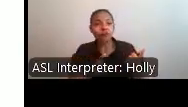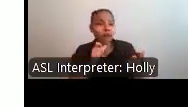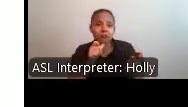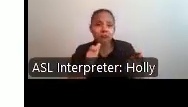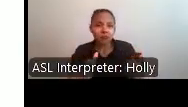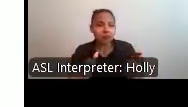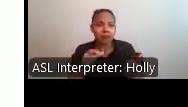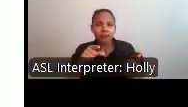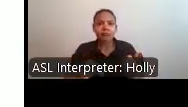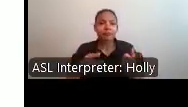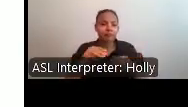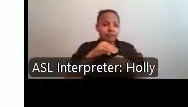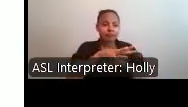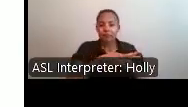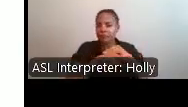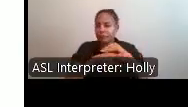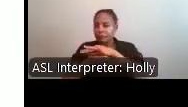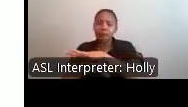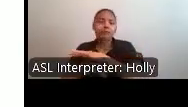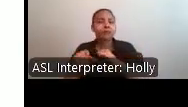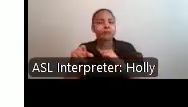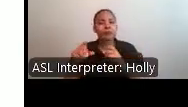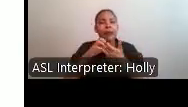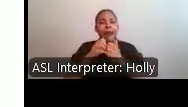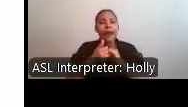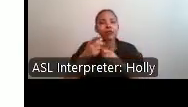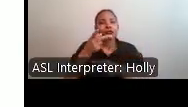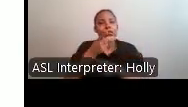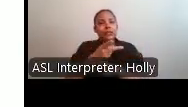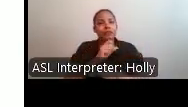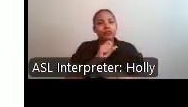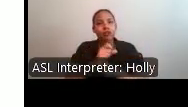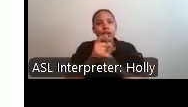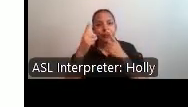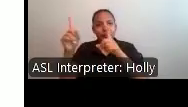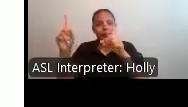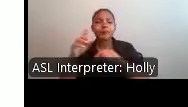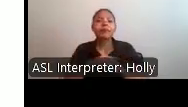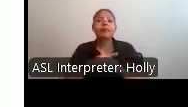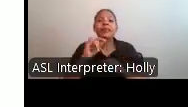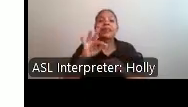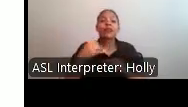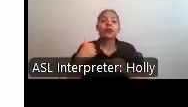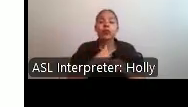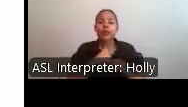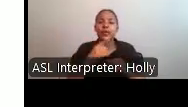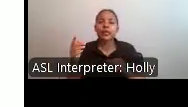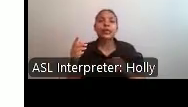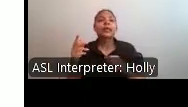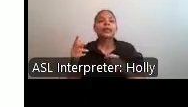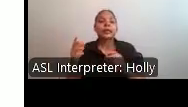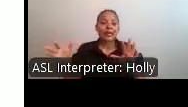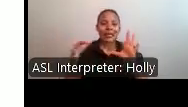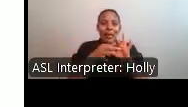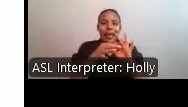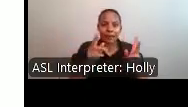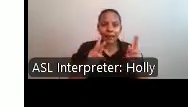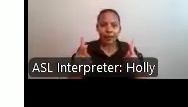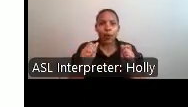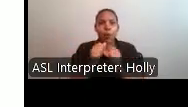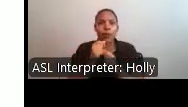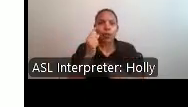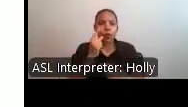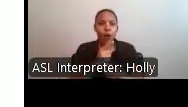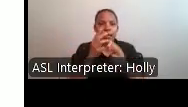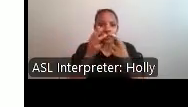By reducing stigma and connecting people to the right resources, we help more individuals move towards stability, recovery,